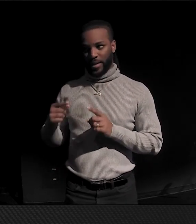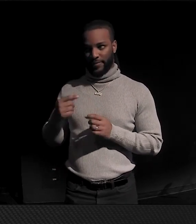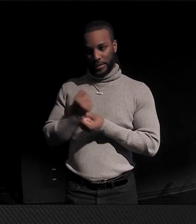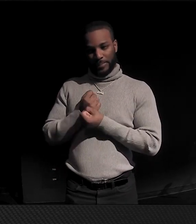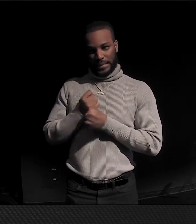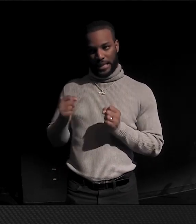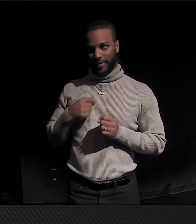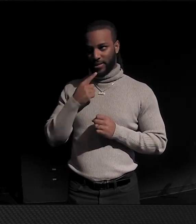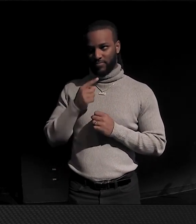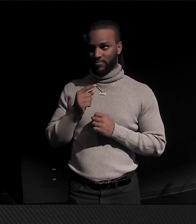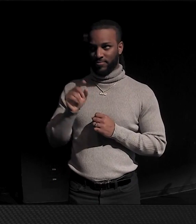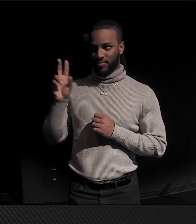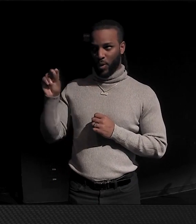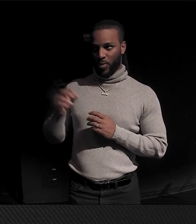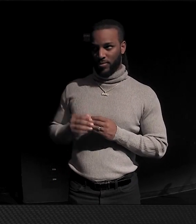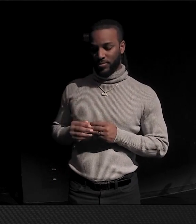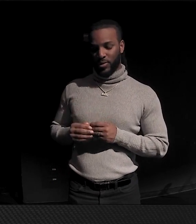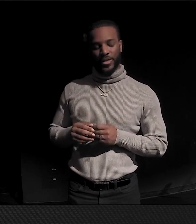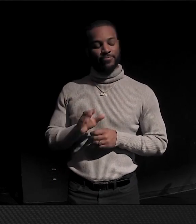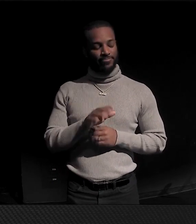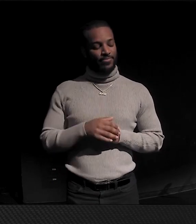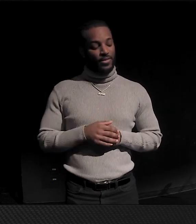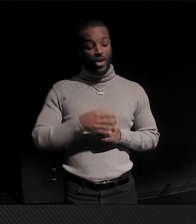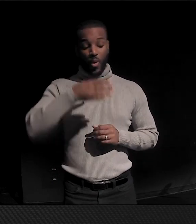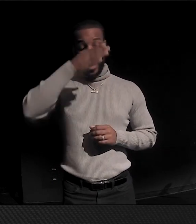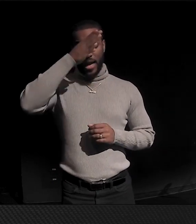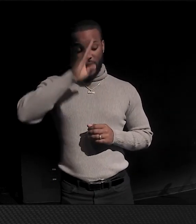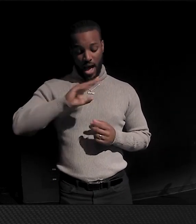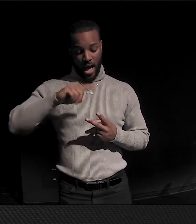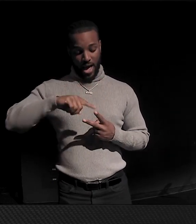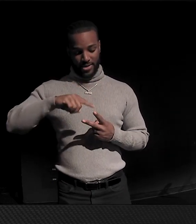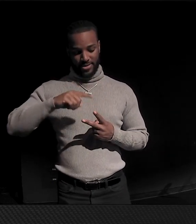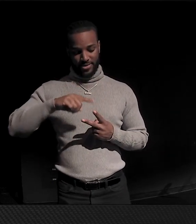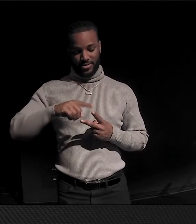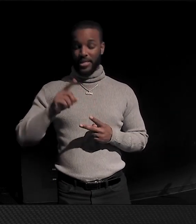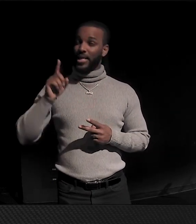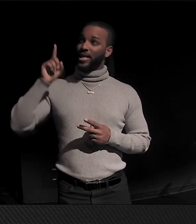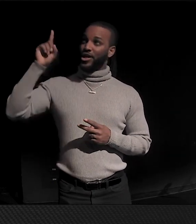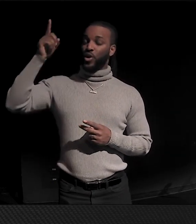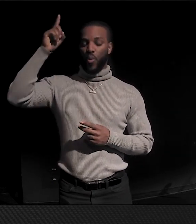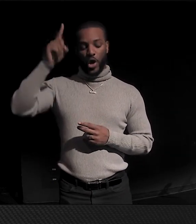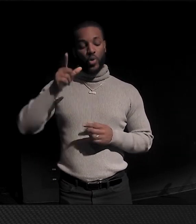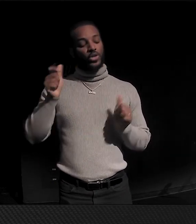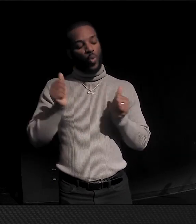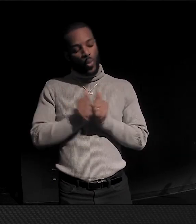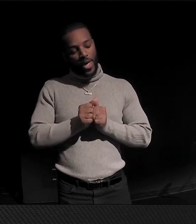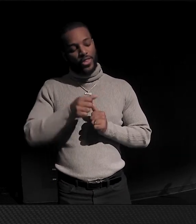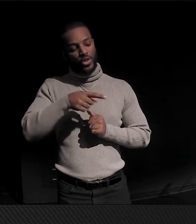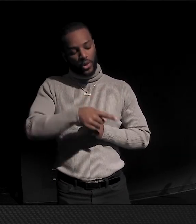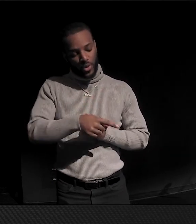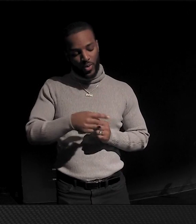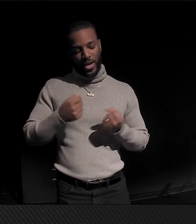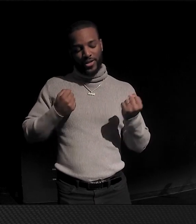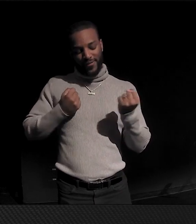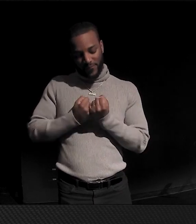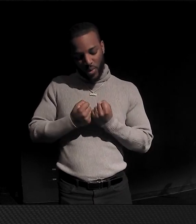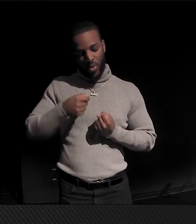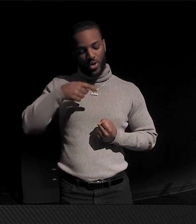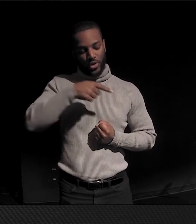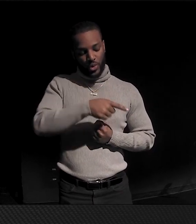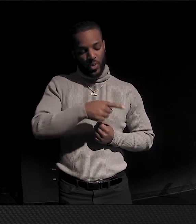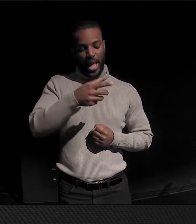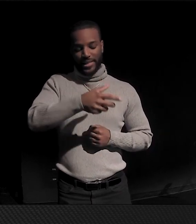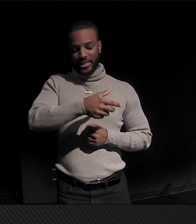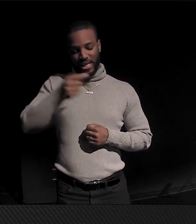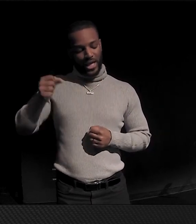no. And so he said, God is the one who is with you, and he's for you, and he's taking your